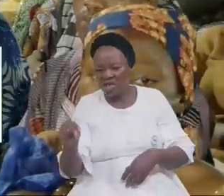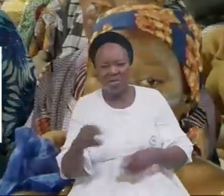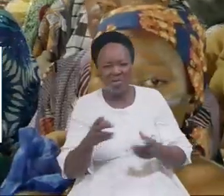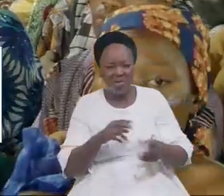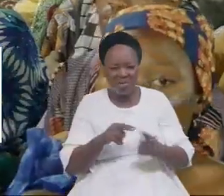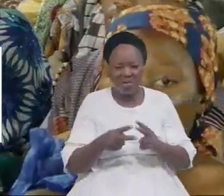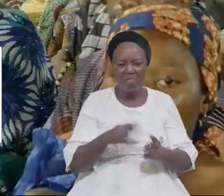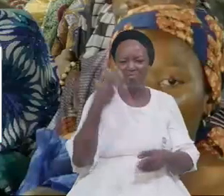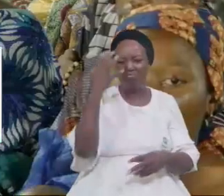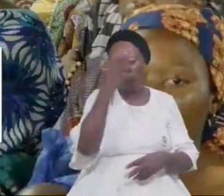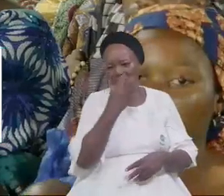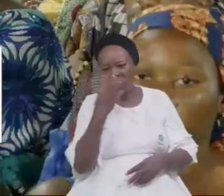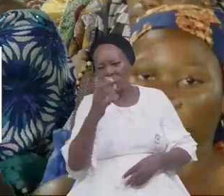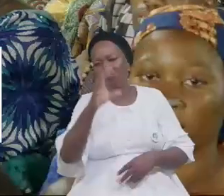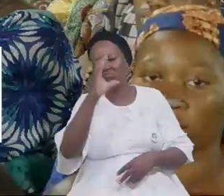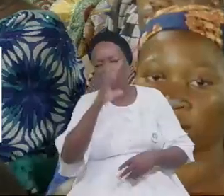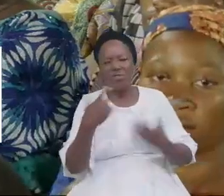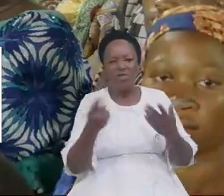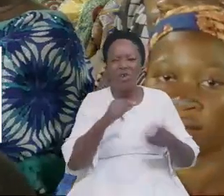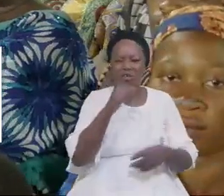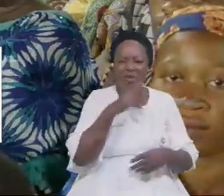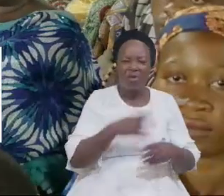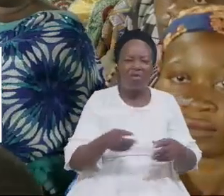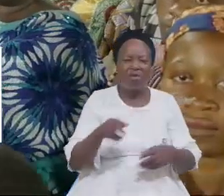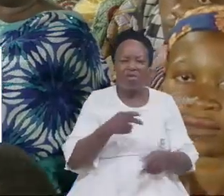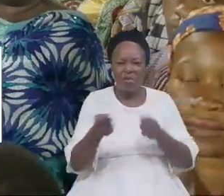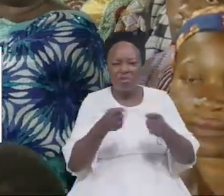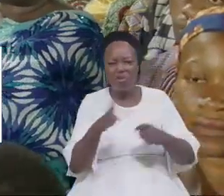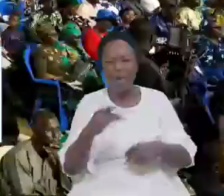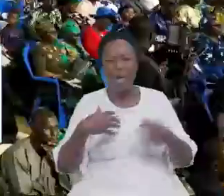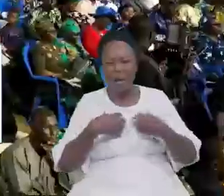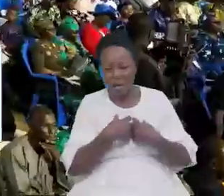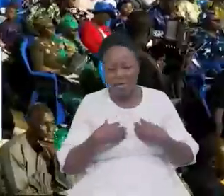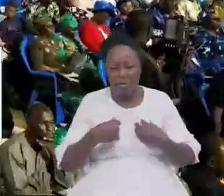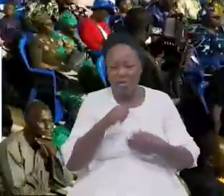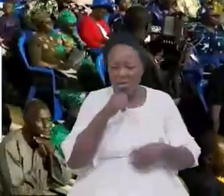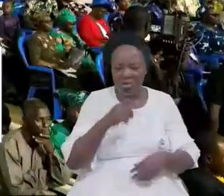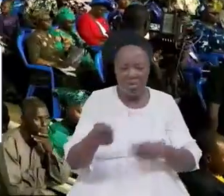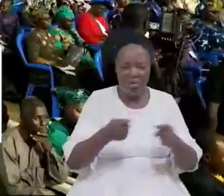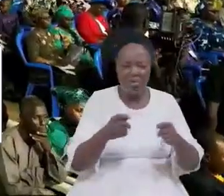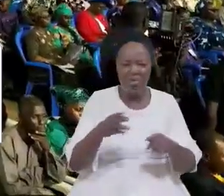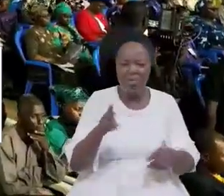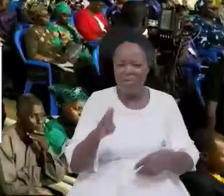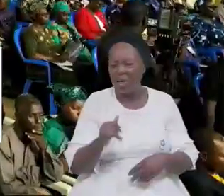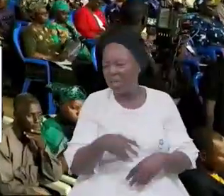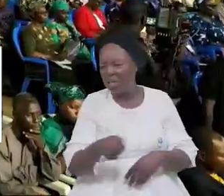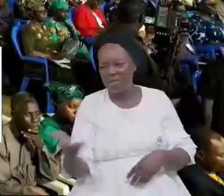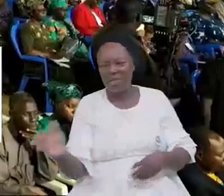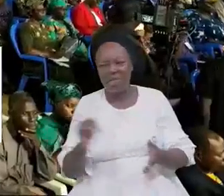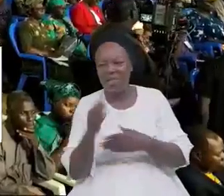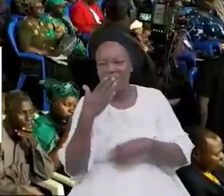you are not controlled by animals, you are not controlled by temper, you are not controlled by anything.